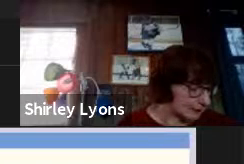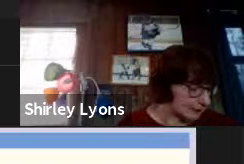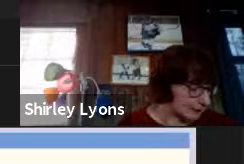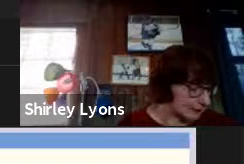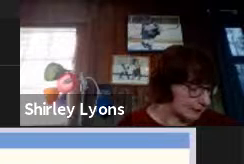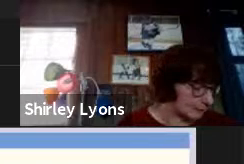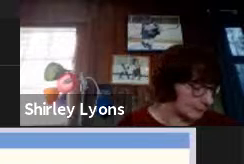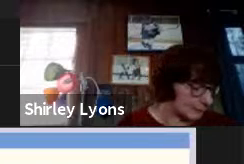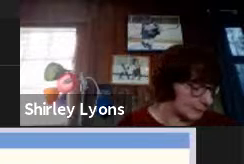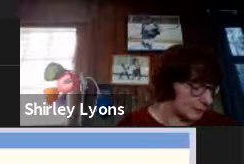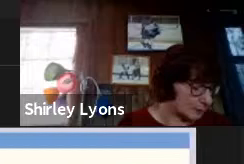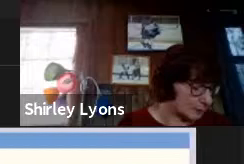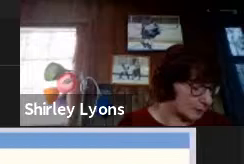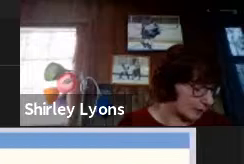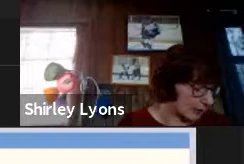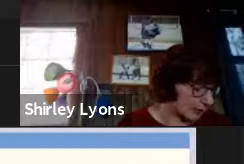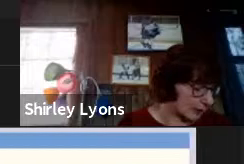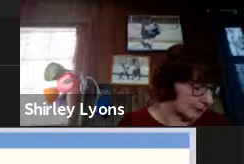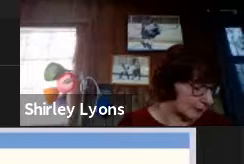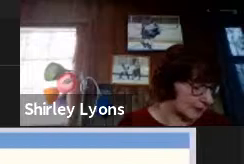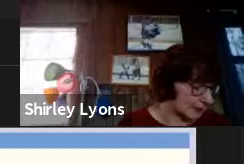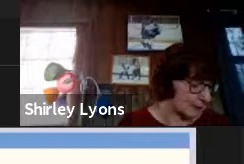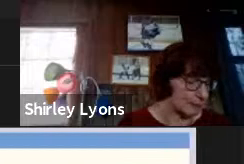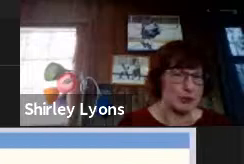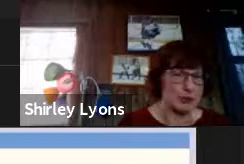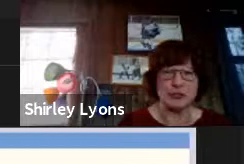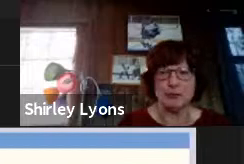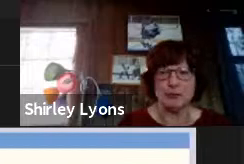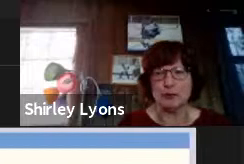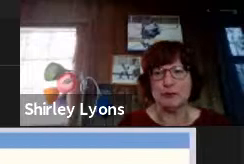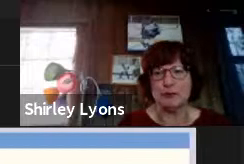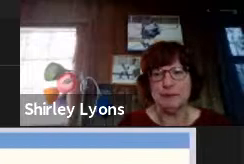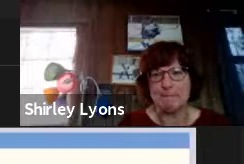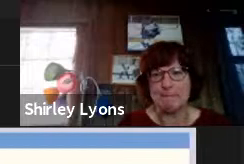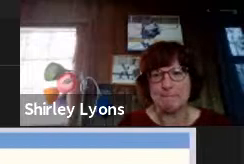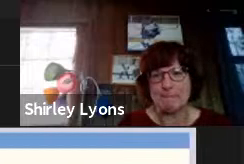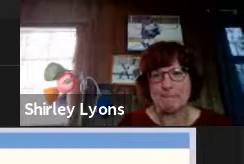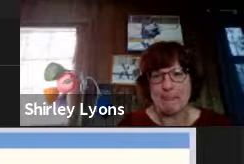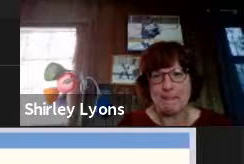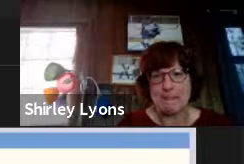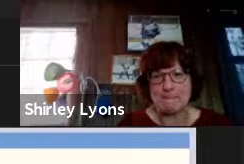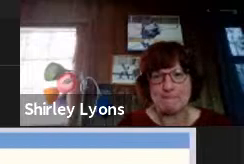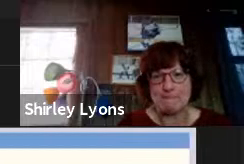Hearing none, I'll entertain a motion to adjourn.